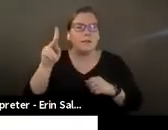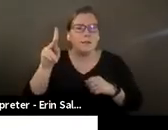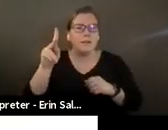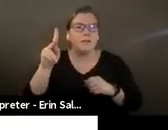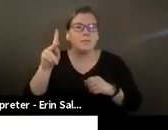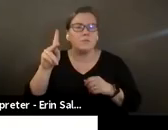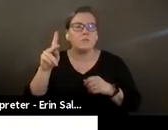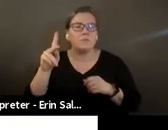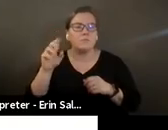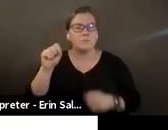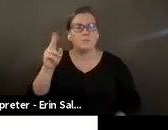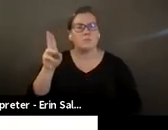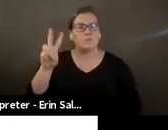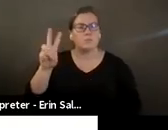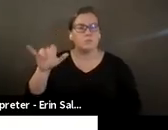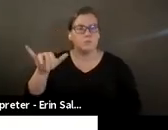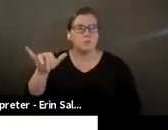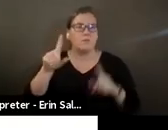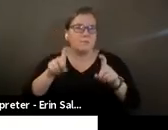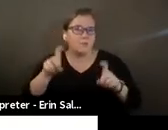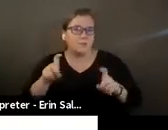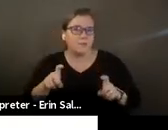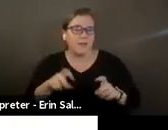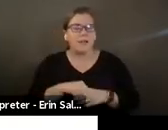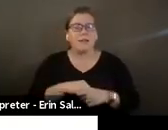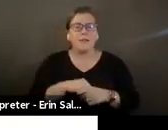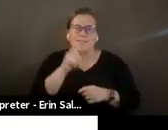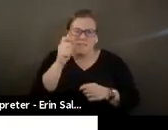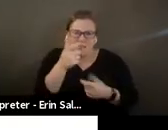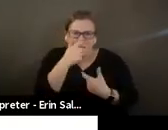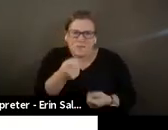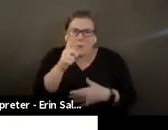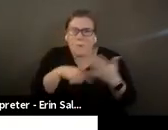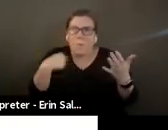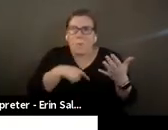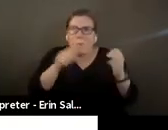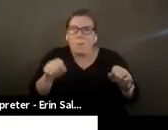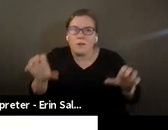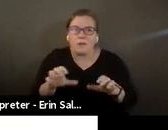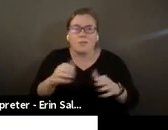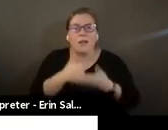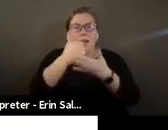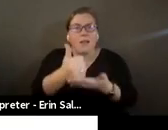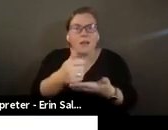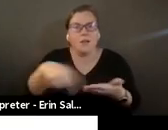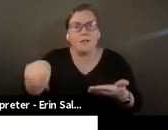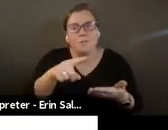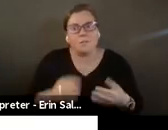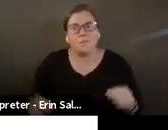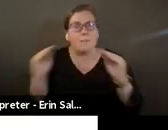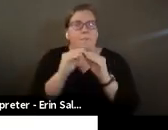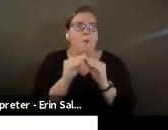survey because we are interested in what we can be doing to help you out even